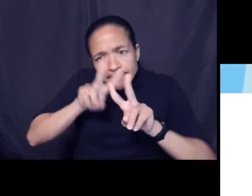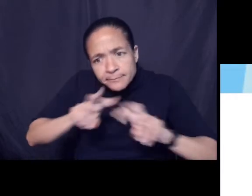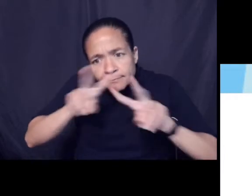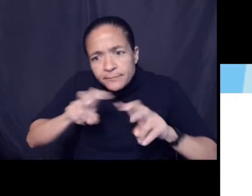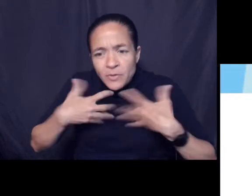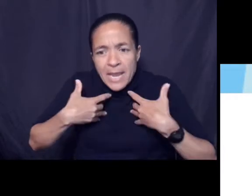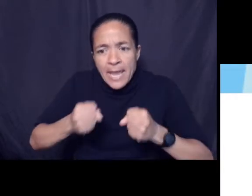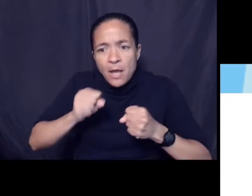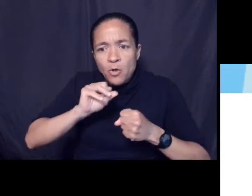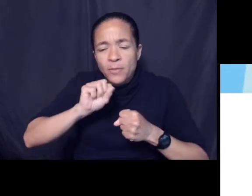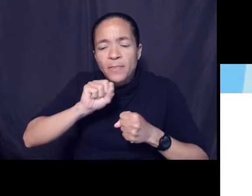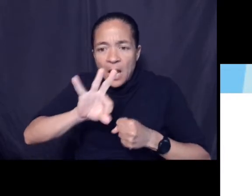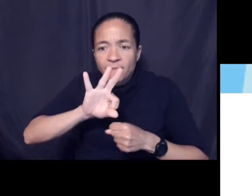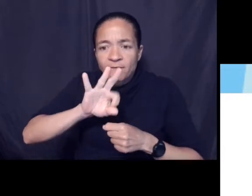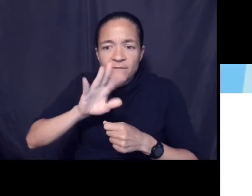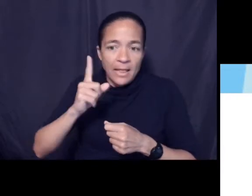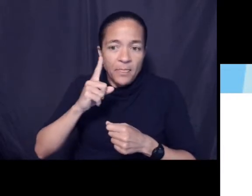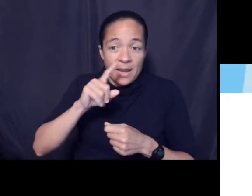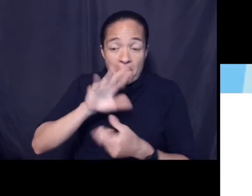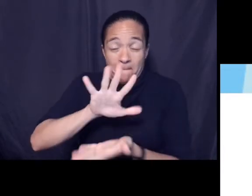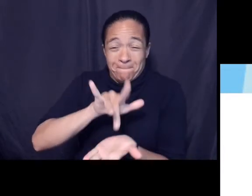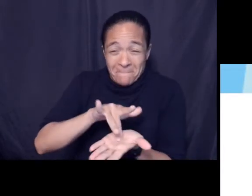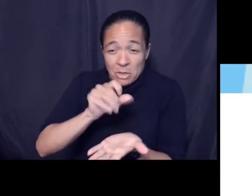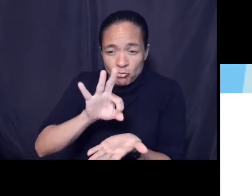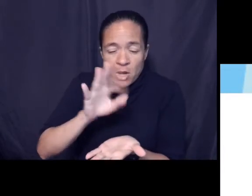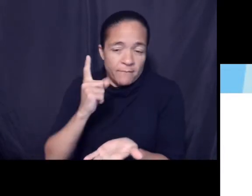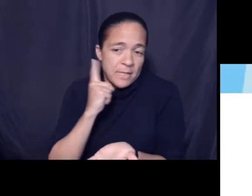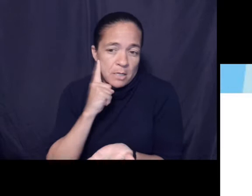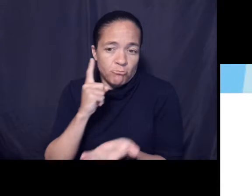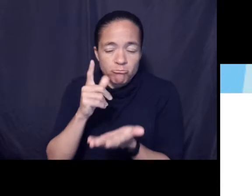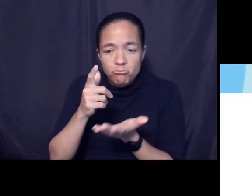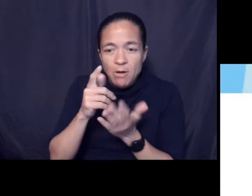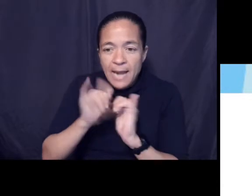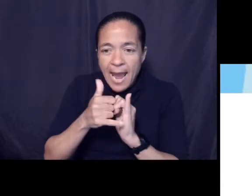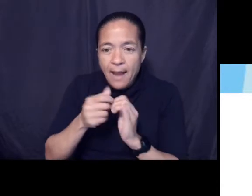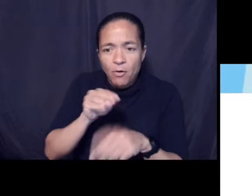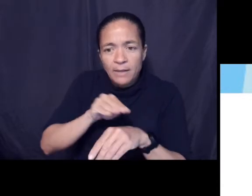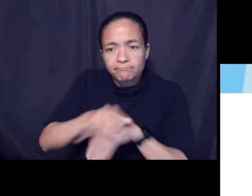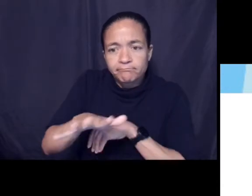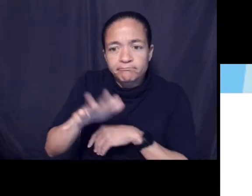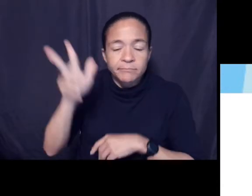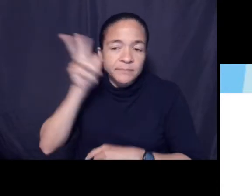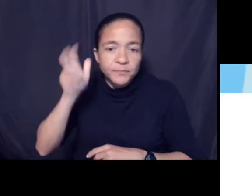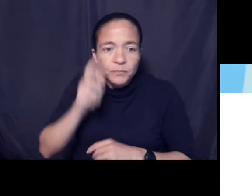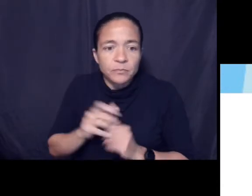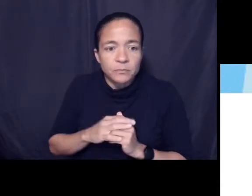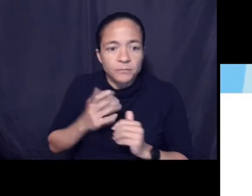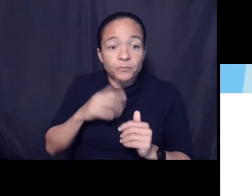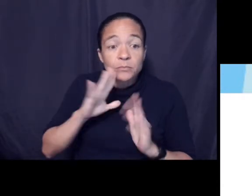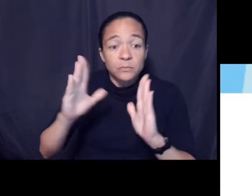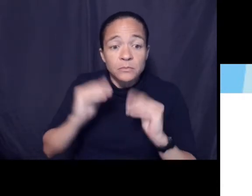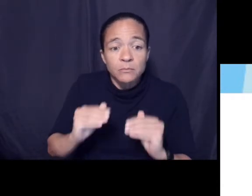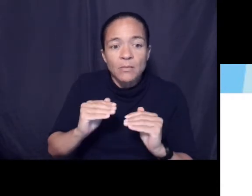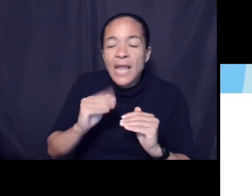that might be impacting hearing status. We look at otoacoustic emissions, which is a test of sensory cells